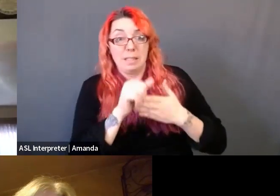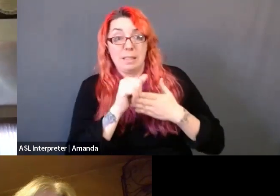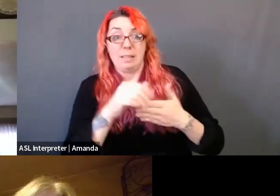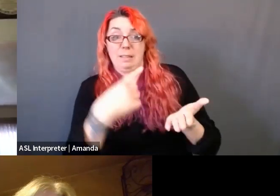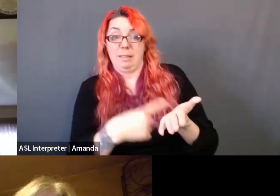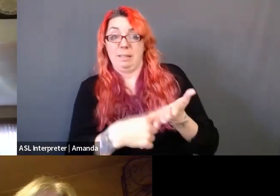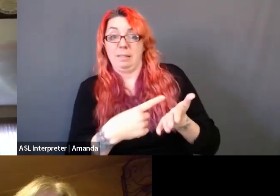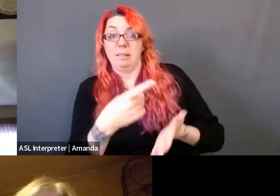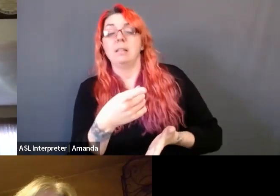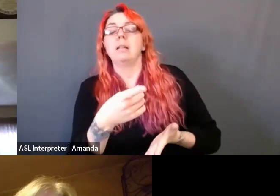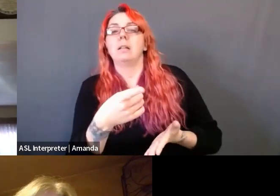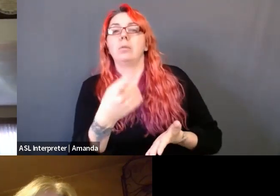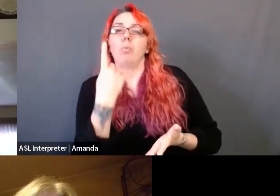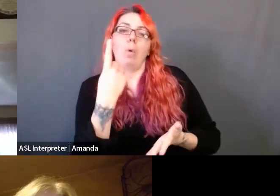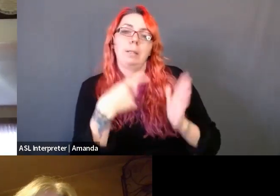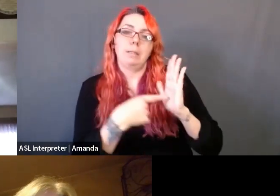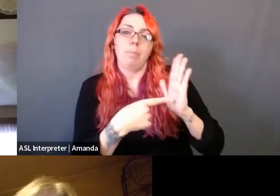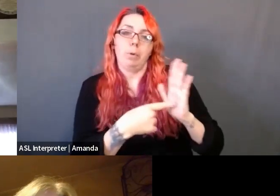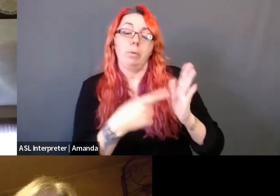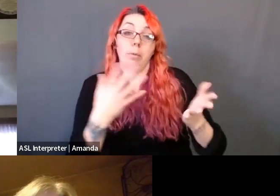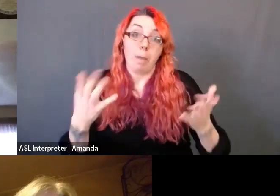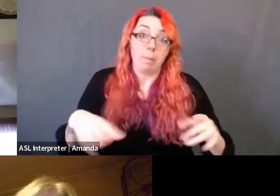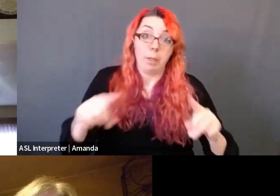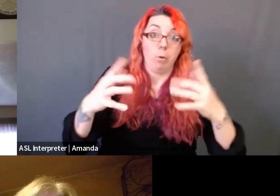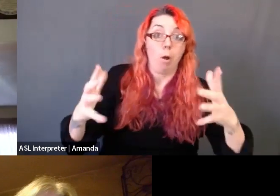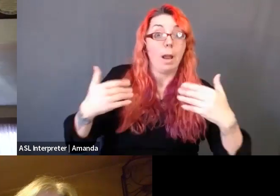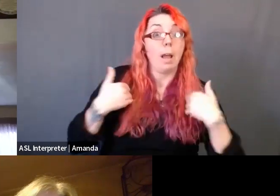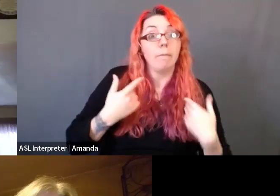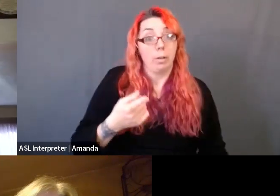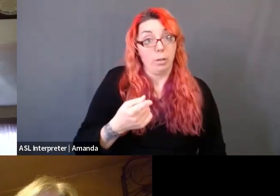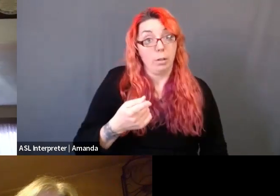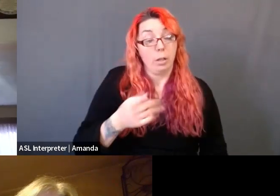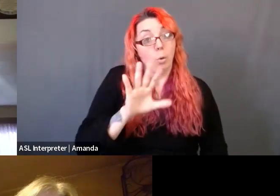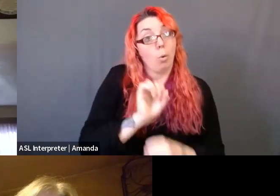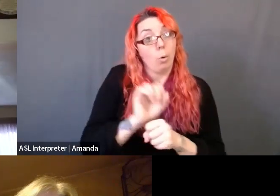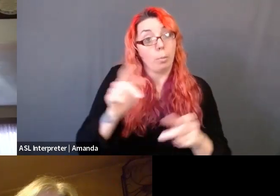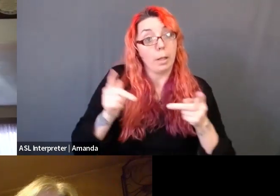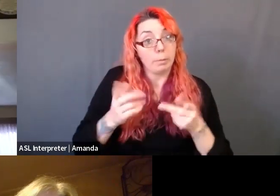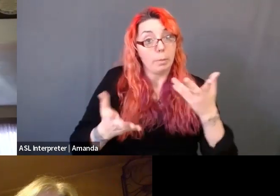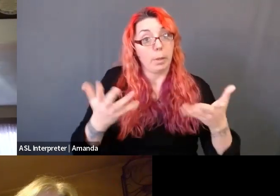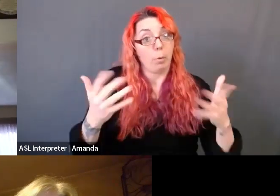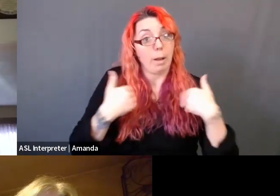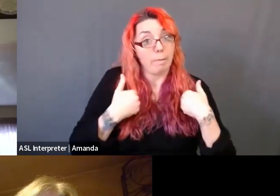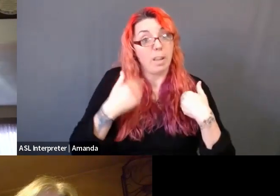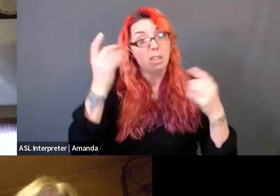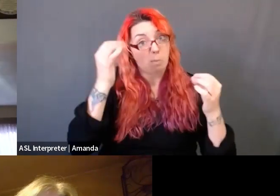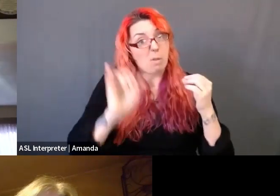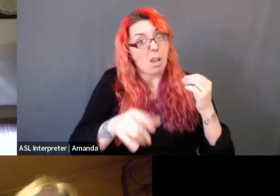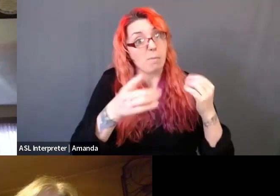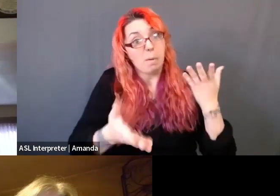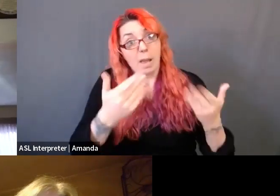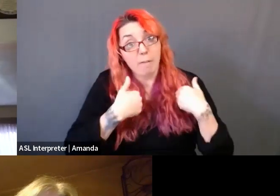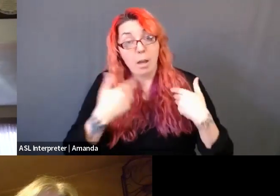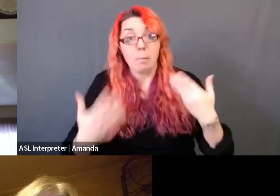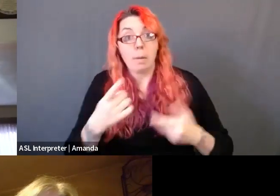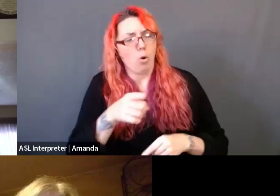already have these kinds of agreements in place in the spaces that you're in and navigating with each other, just to start to reflect on that.